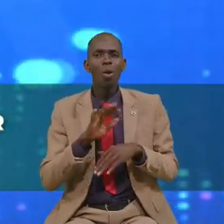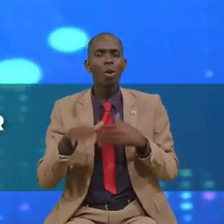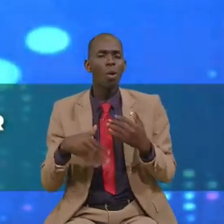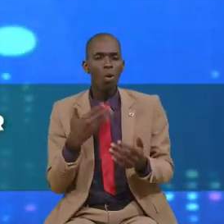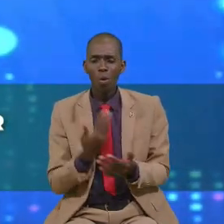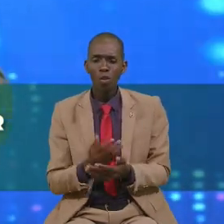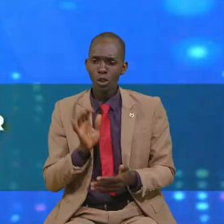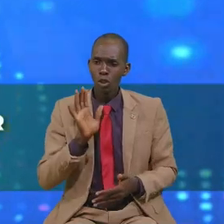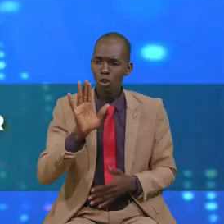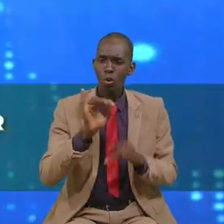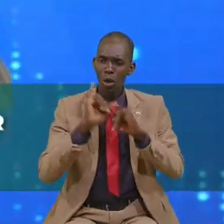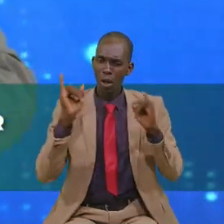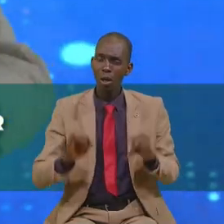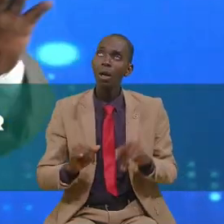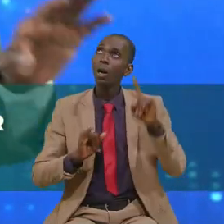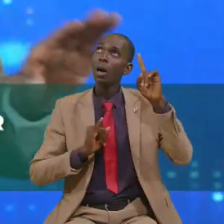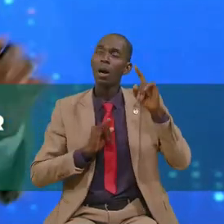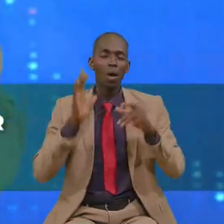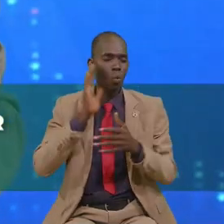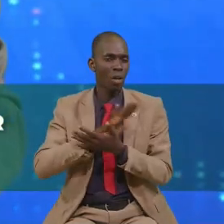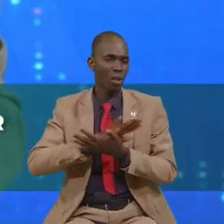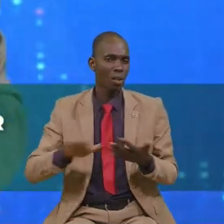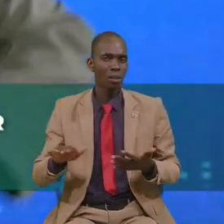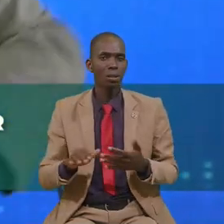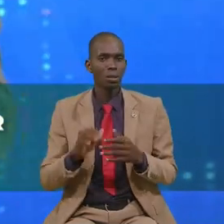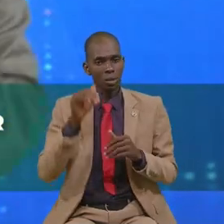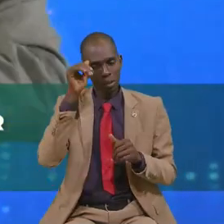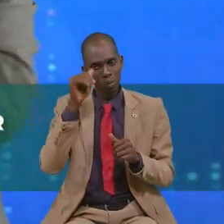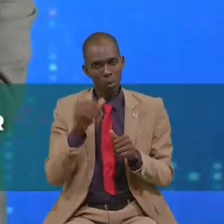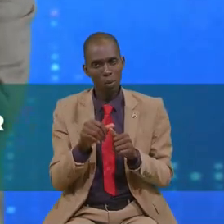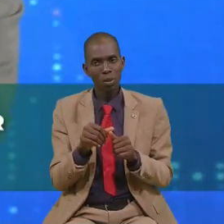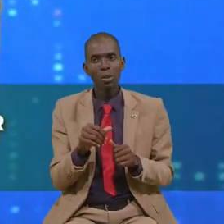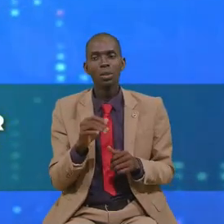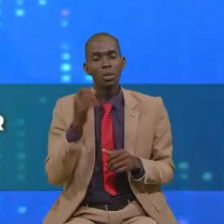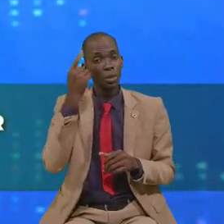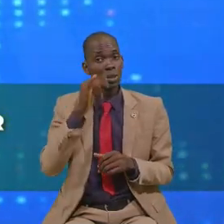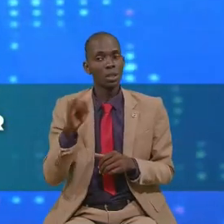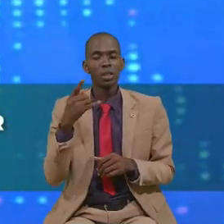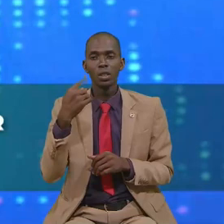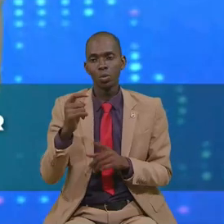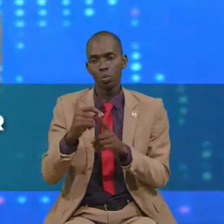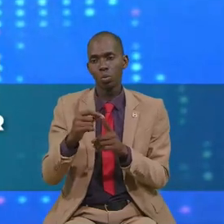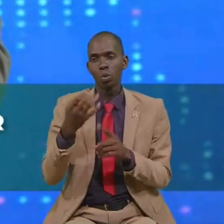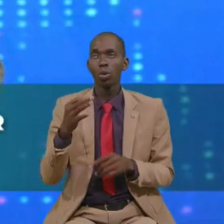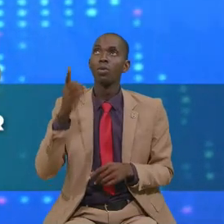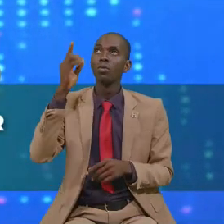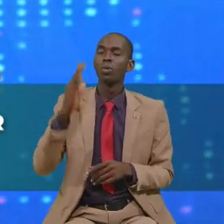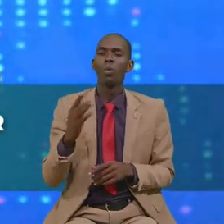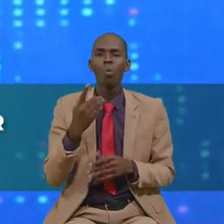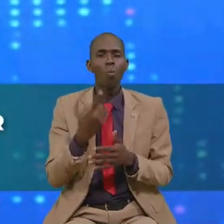you of them. Understand the language of God. Whatever is so